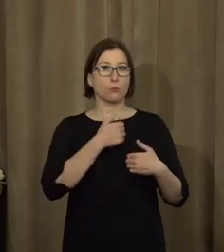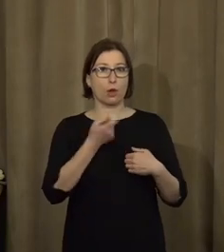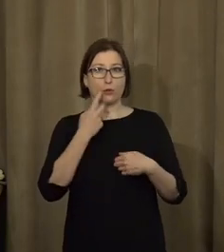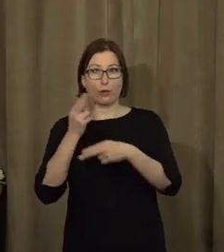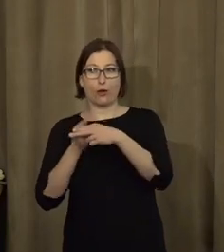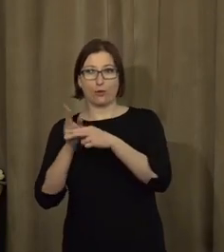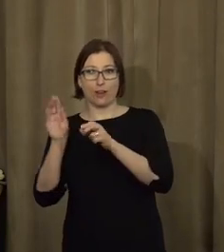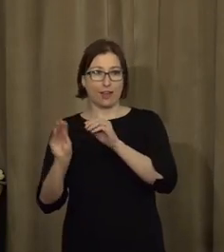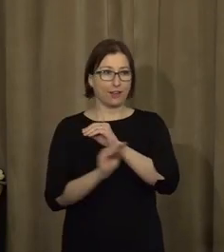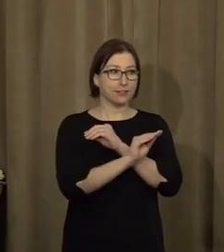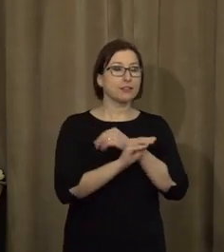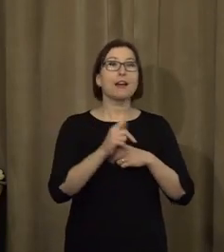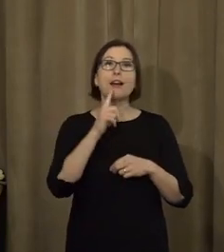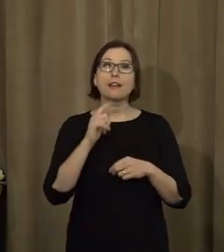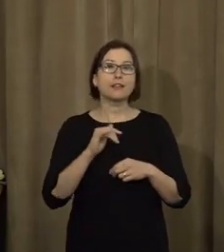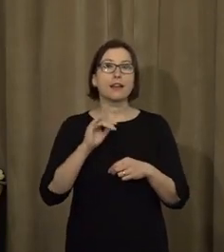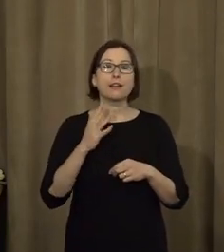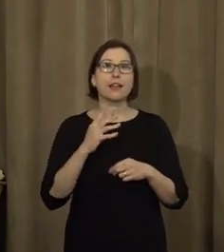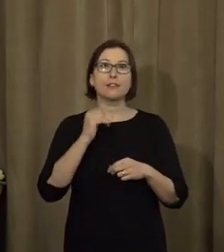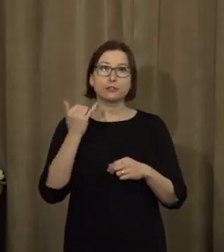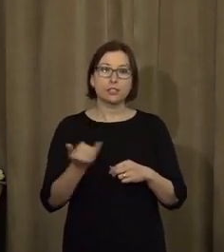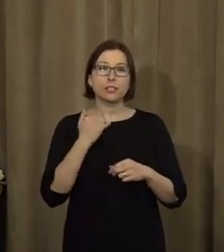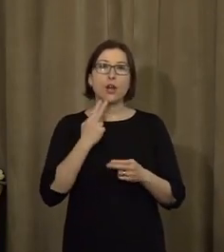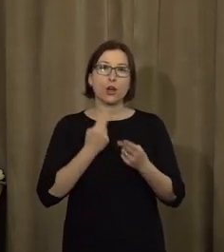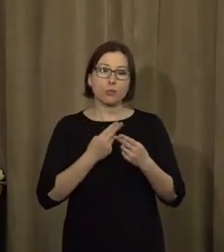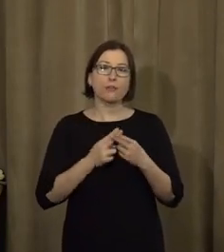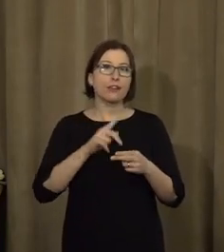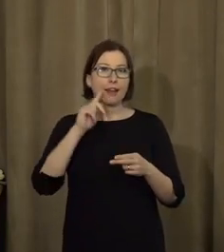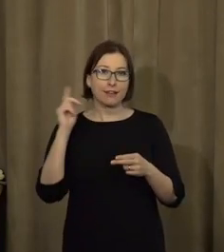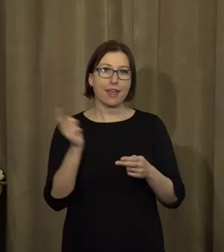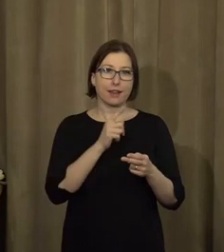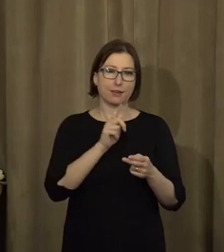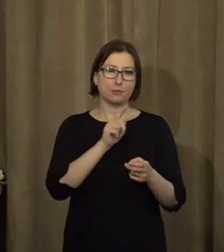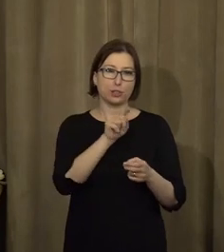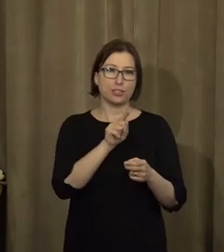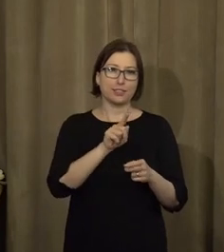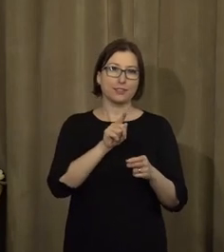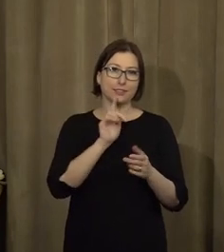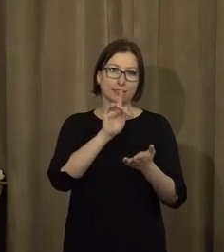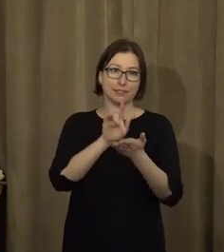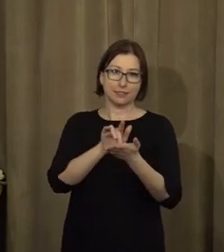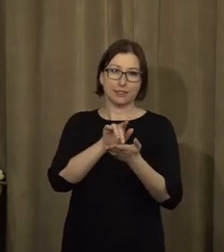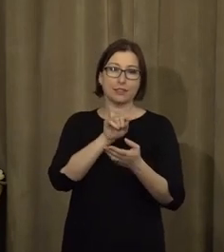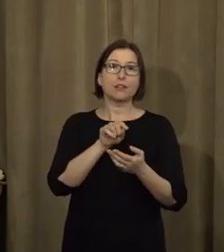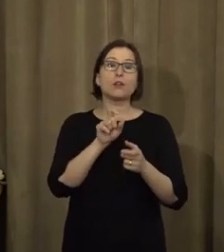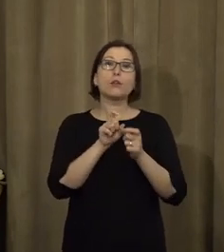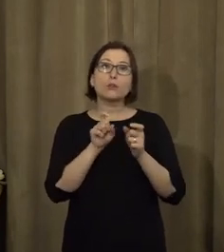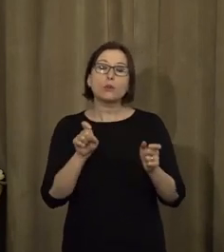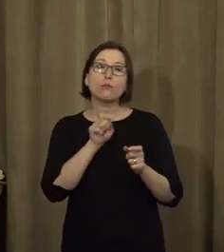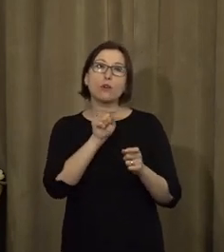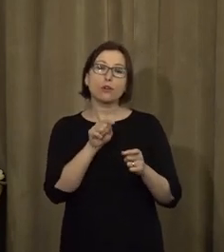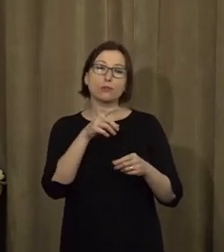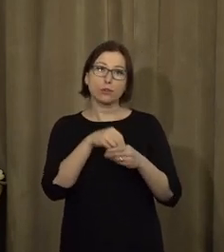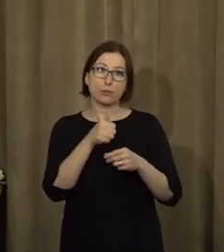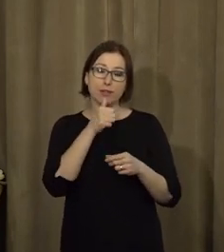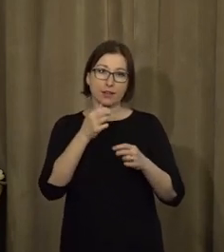The reality doesn't always answer the best. In fact, what happens is that one